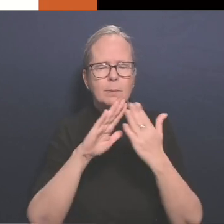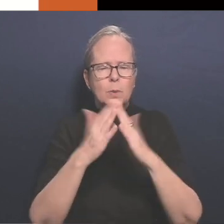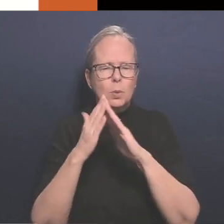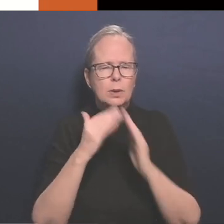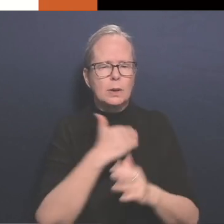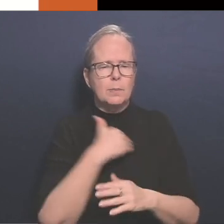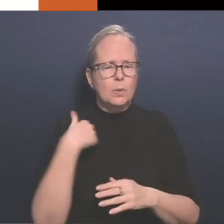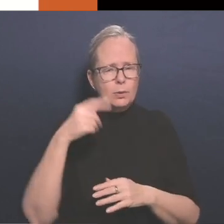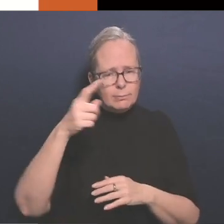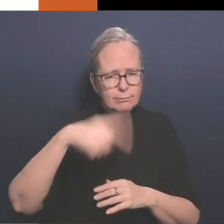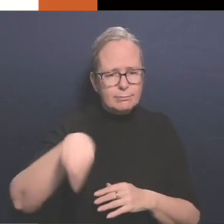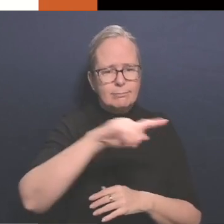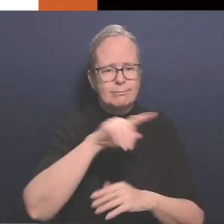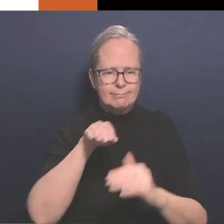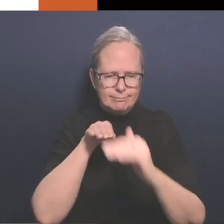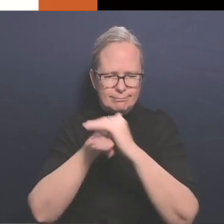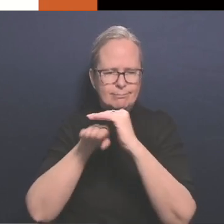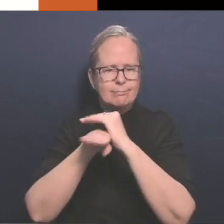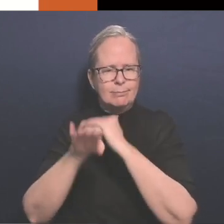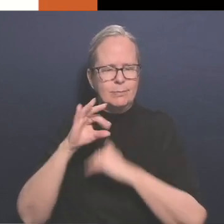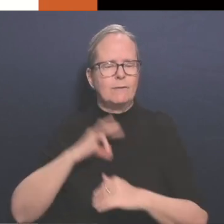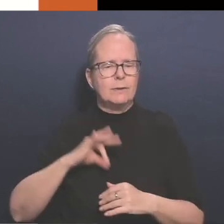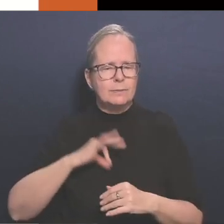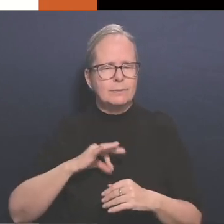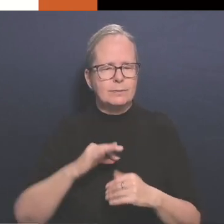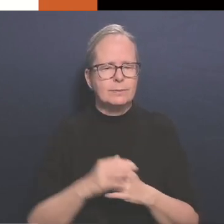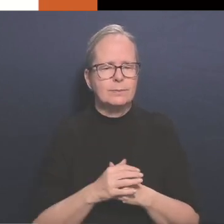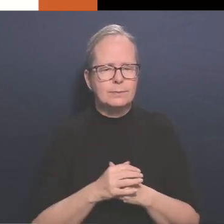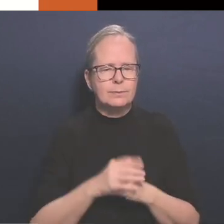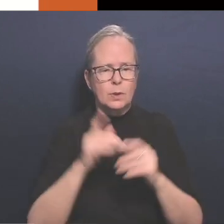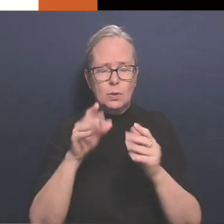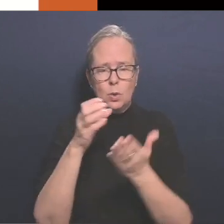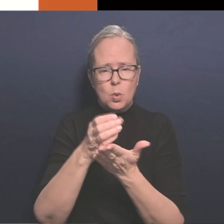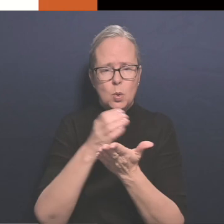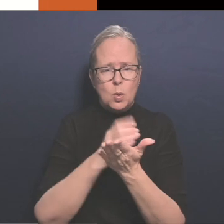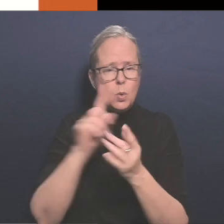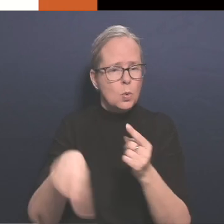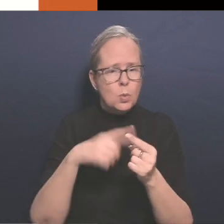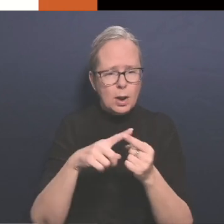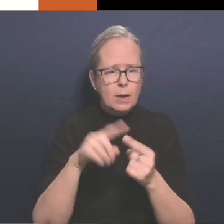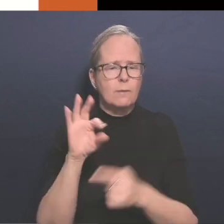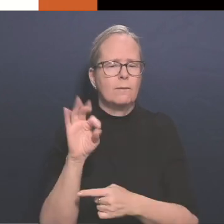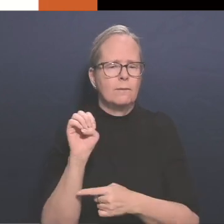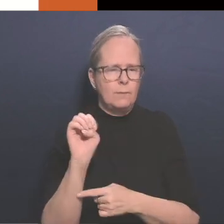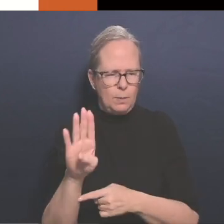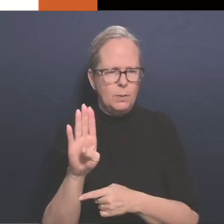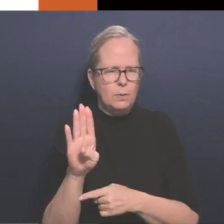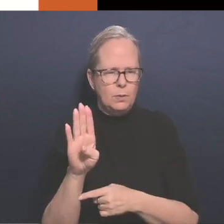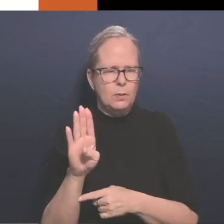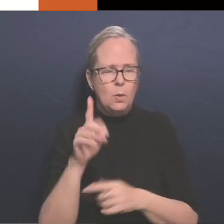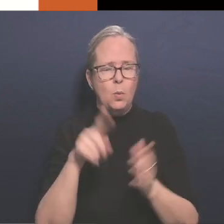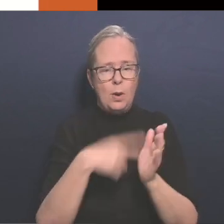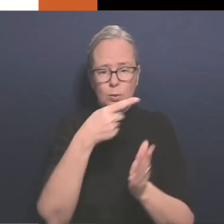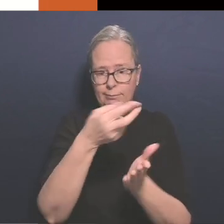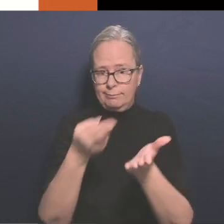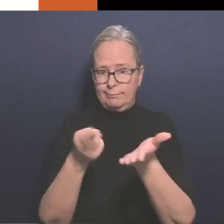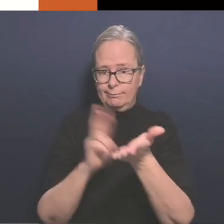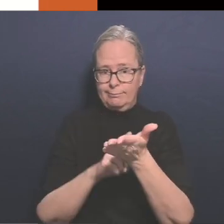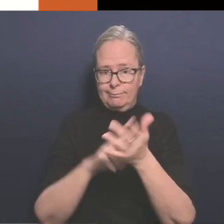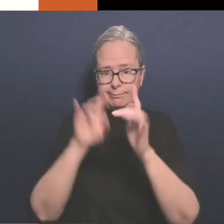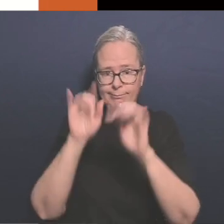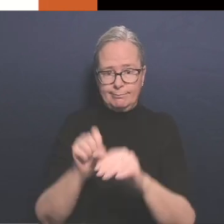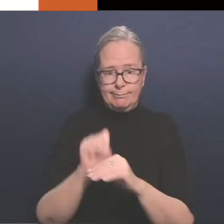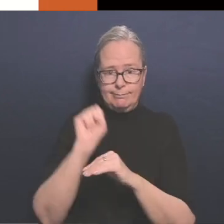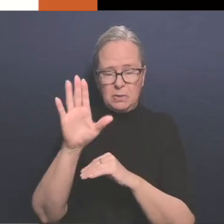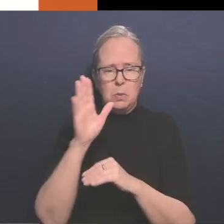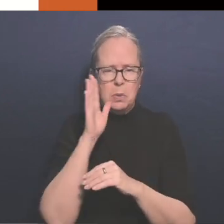frontline practitioners. And in it, you're going to learn the importance of access to benefits. You're going to review key skills when you're